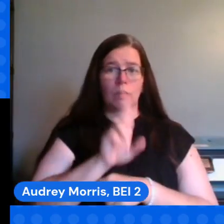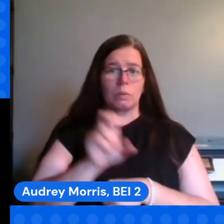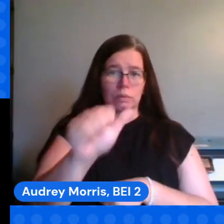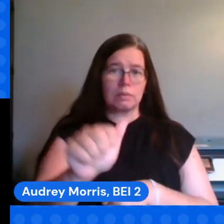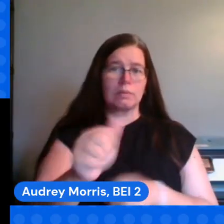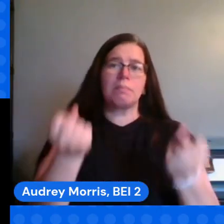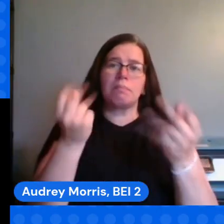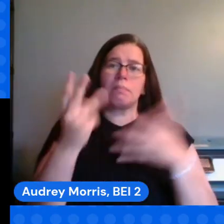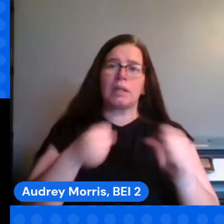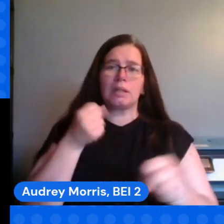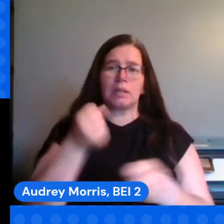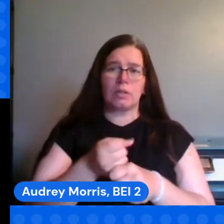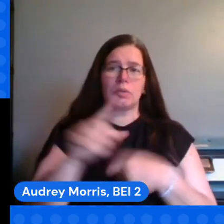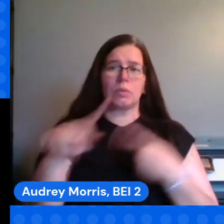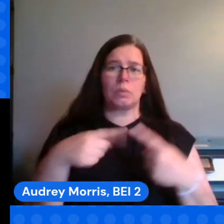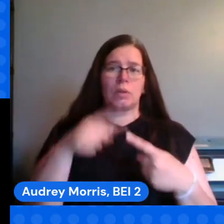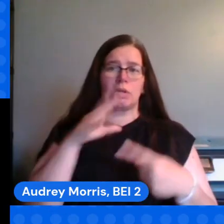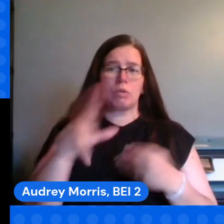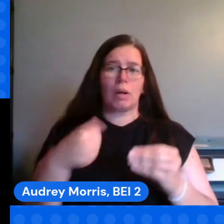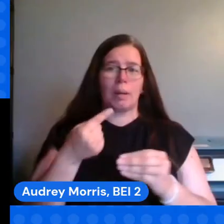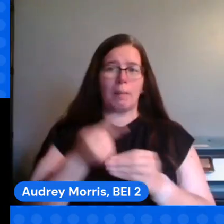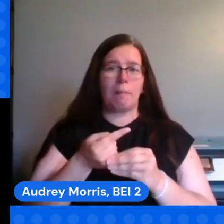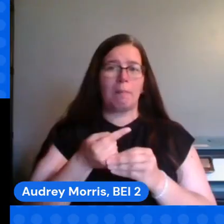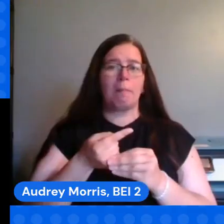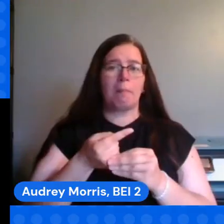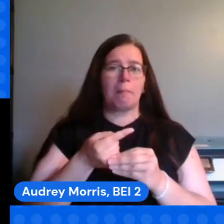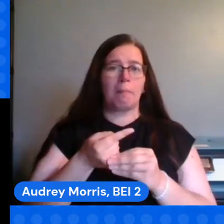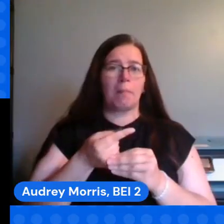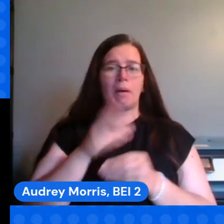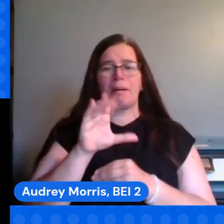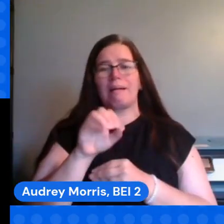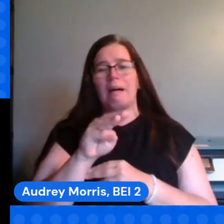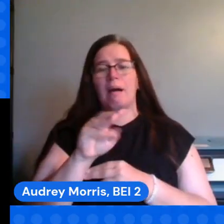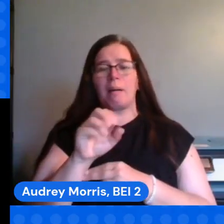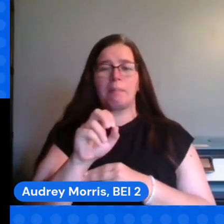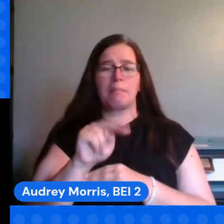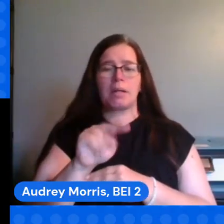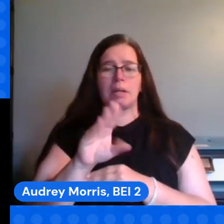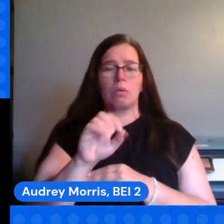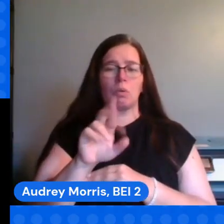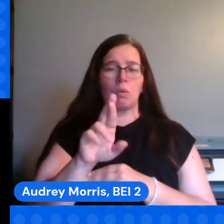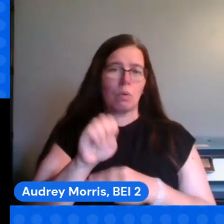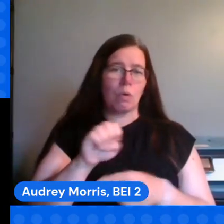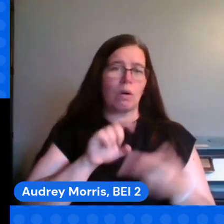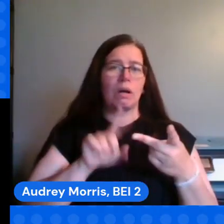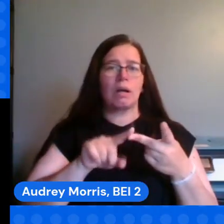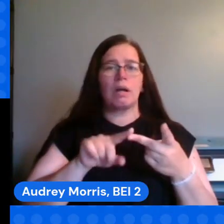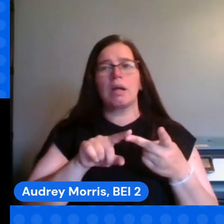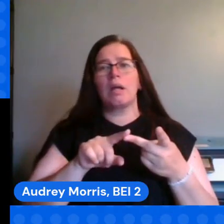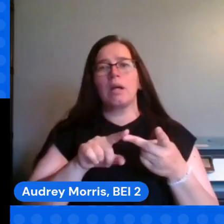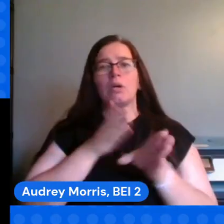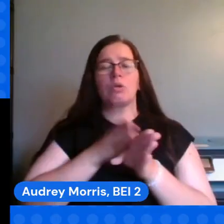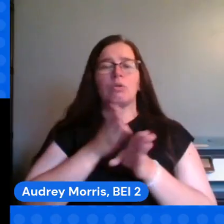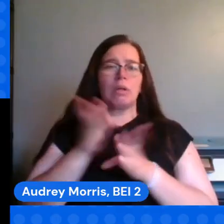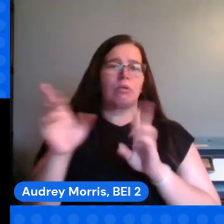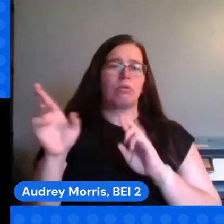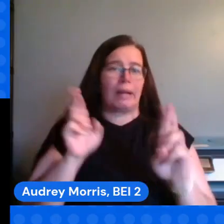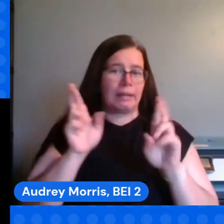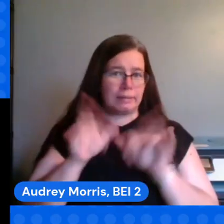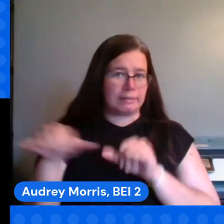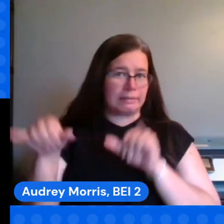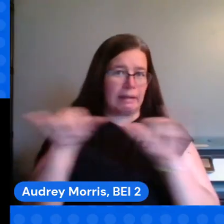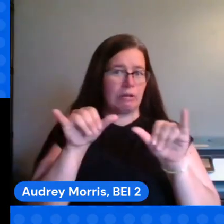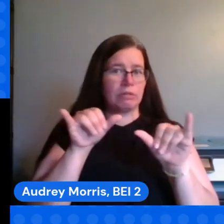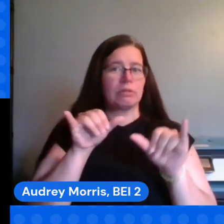where we've talked about things like Common Core and developing college and career readiness standards. And in some